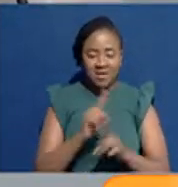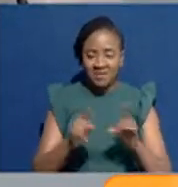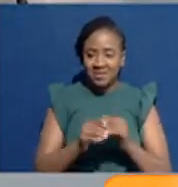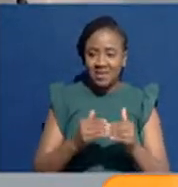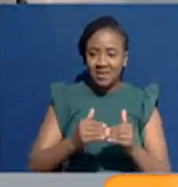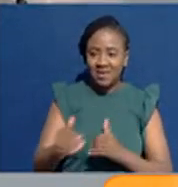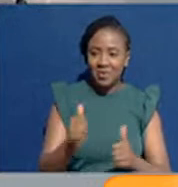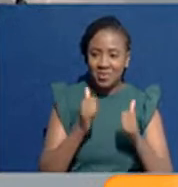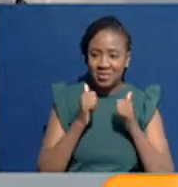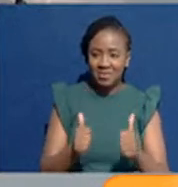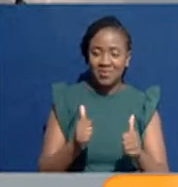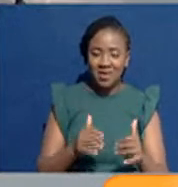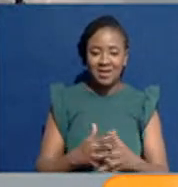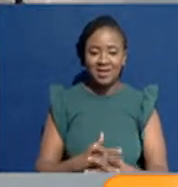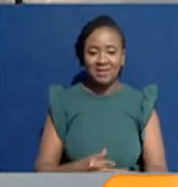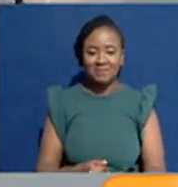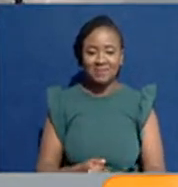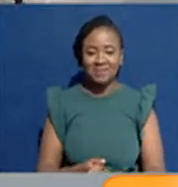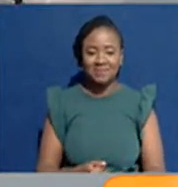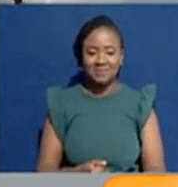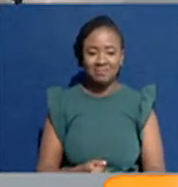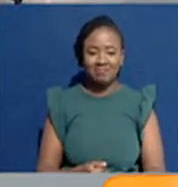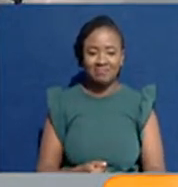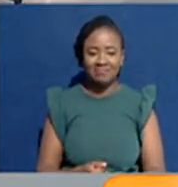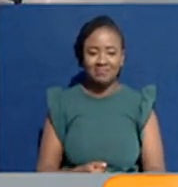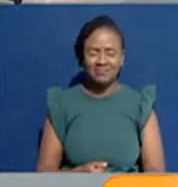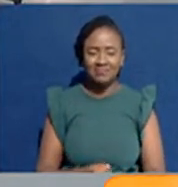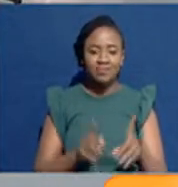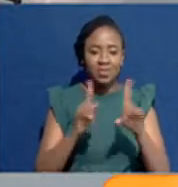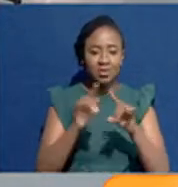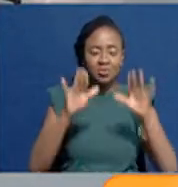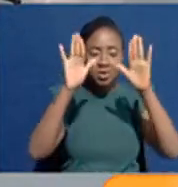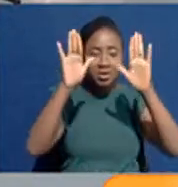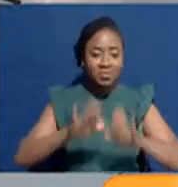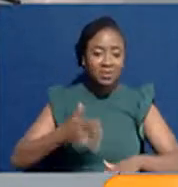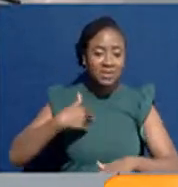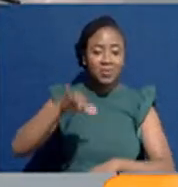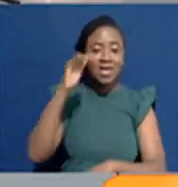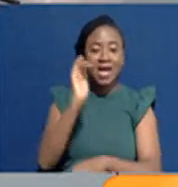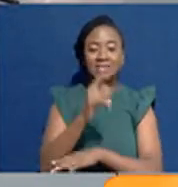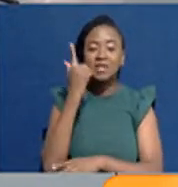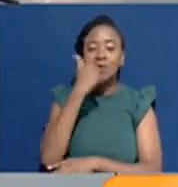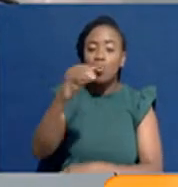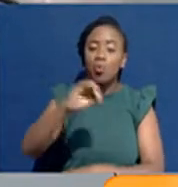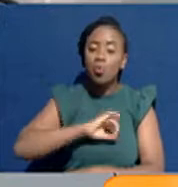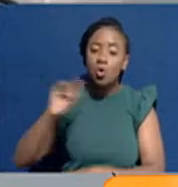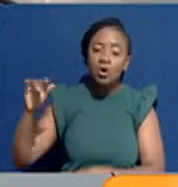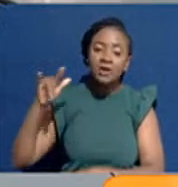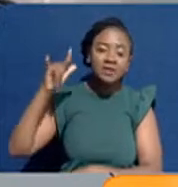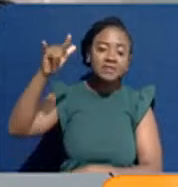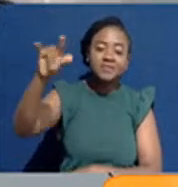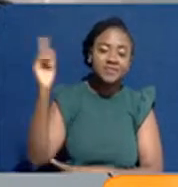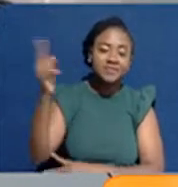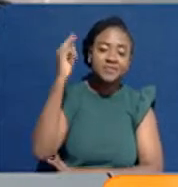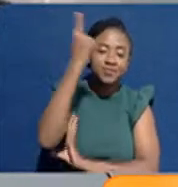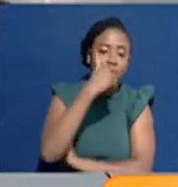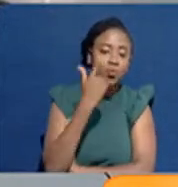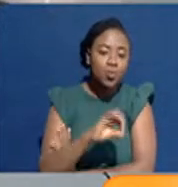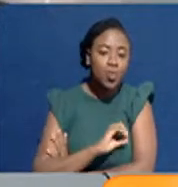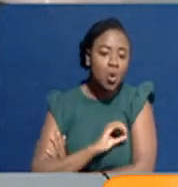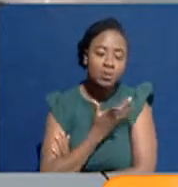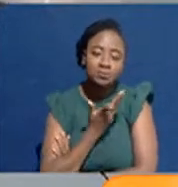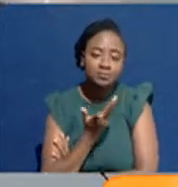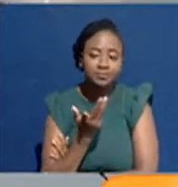point. Thank you. Maybe we need to begin by asking who owns choppers in Kenya, because those are the beneficiaries of